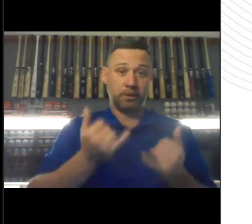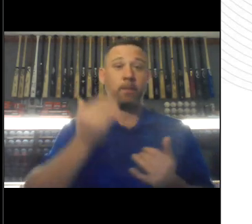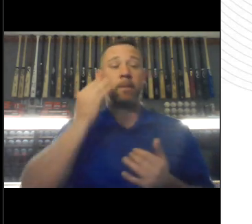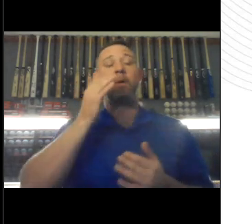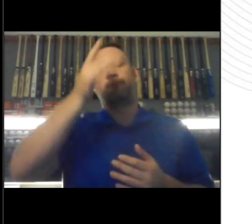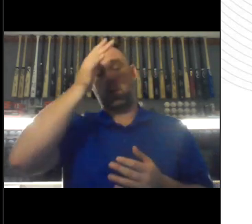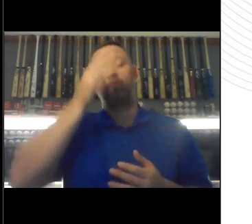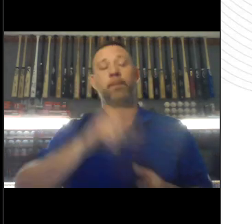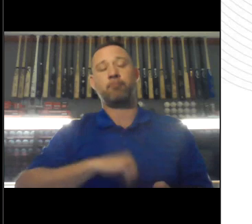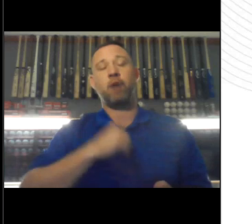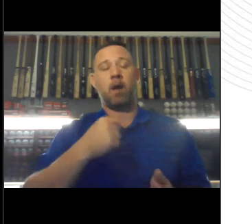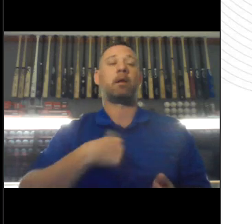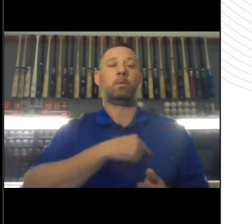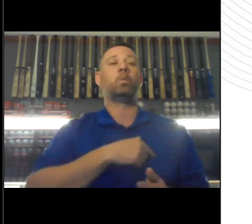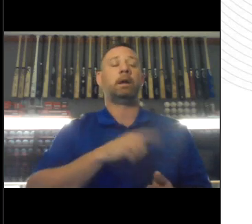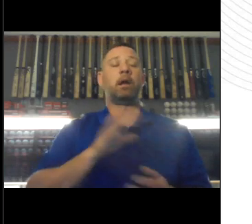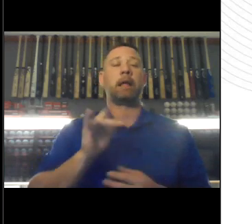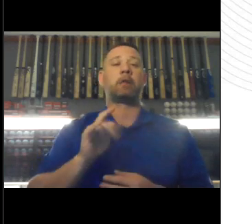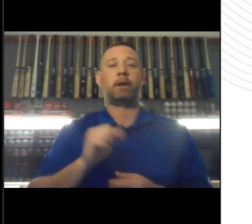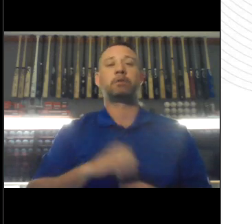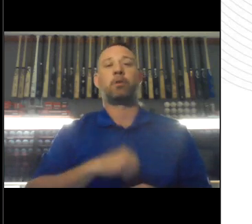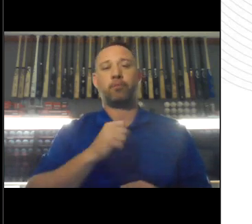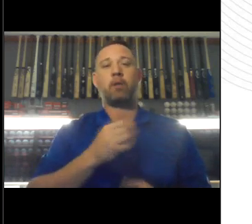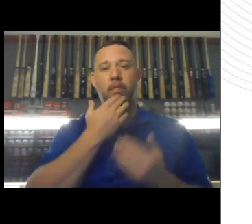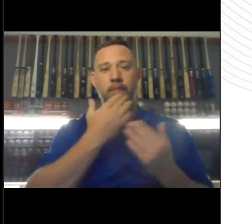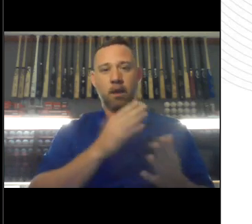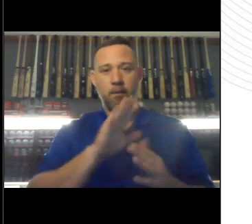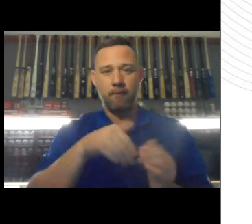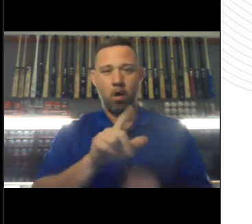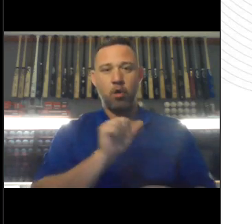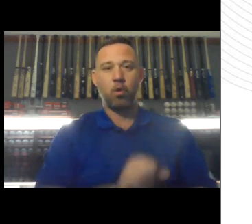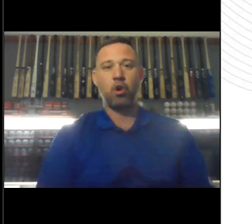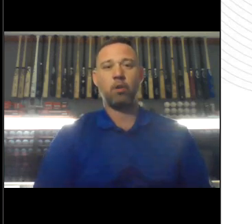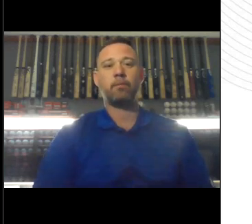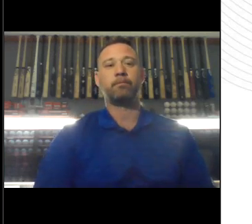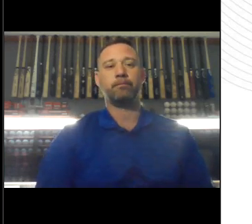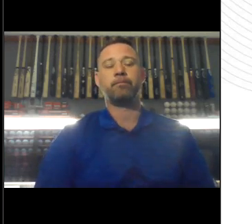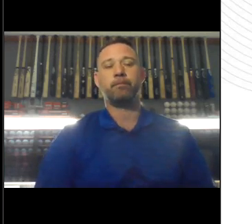at Caltrans are too. Thank you very much for all of your work.